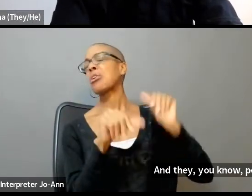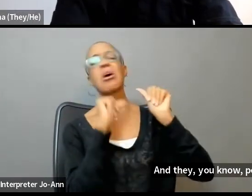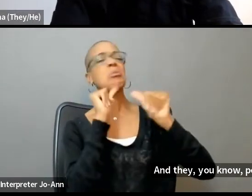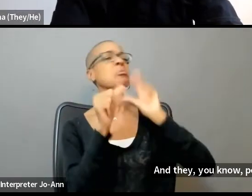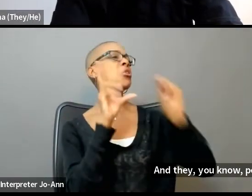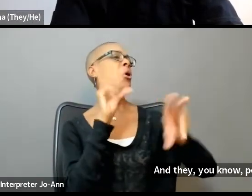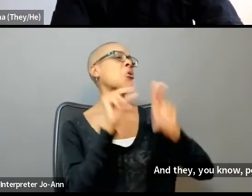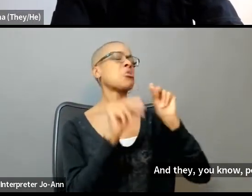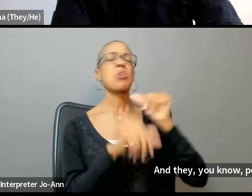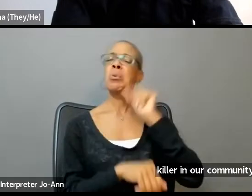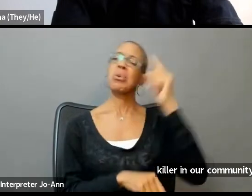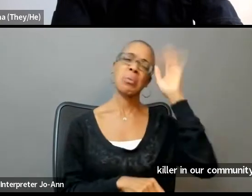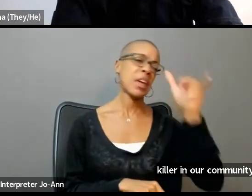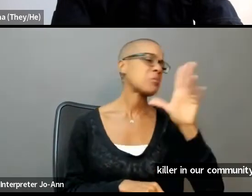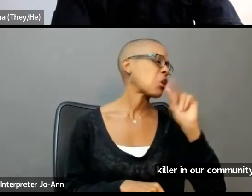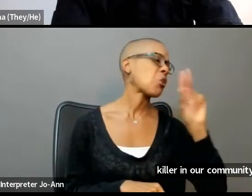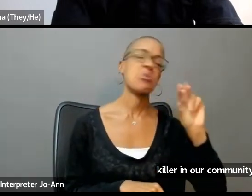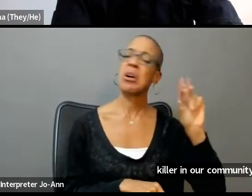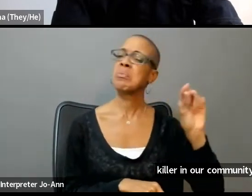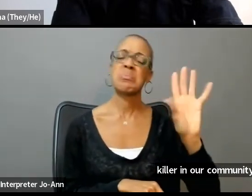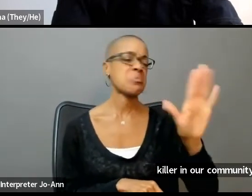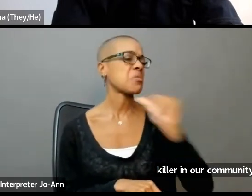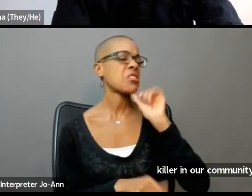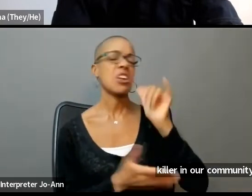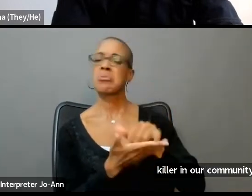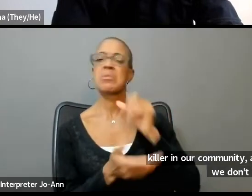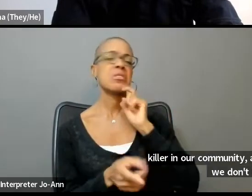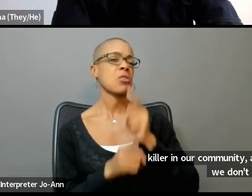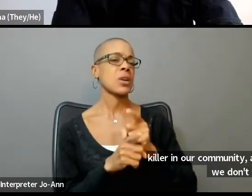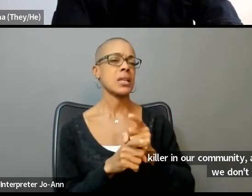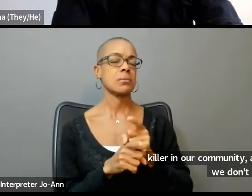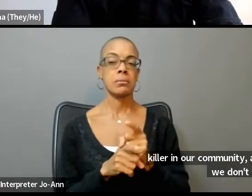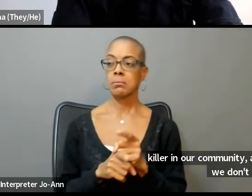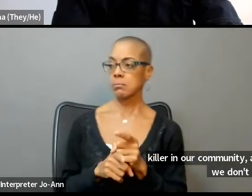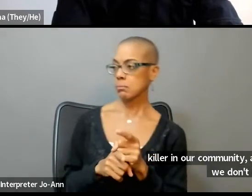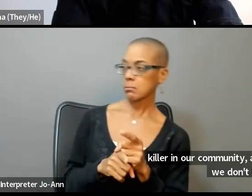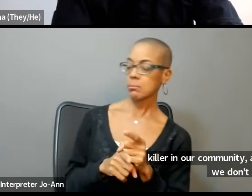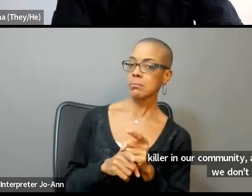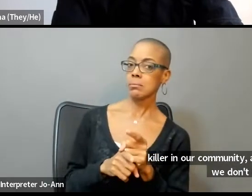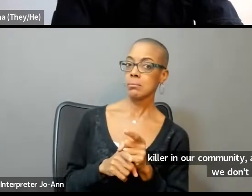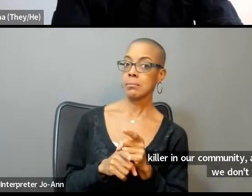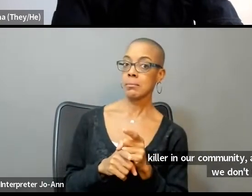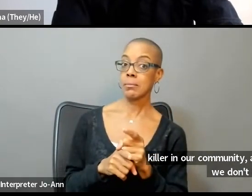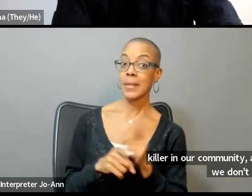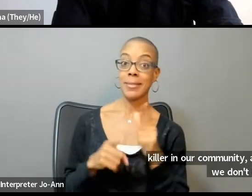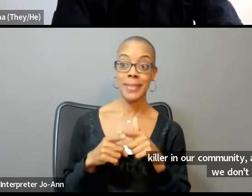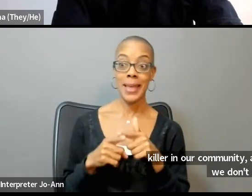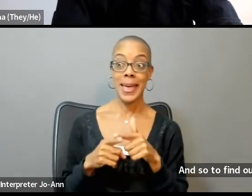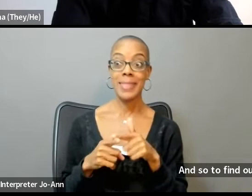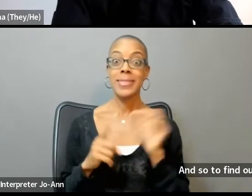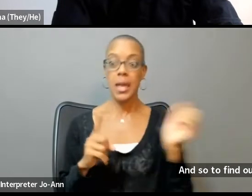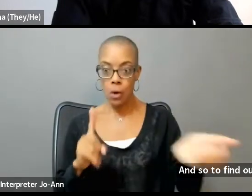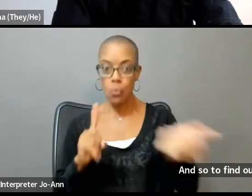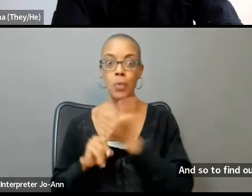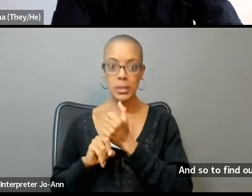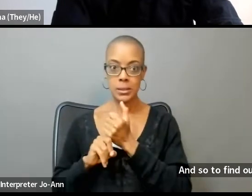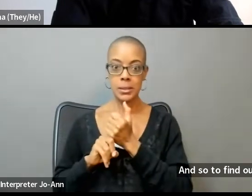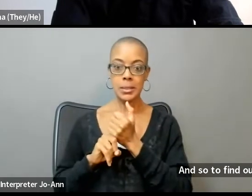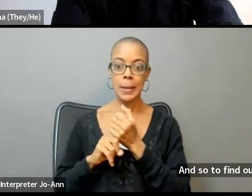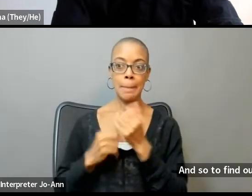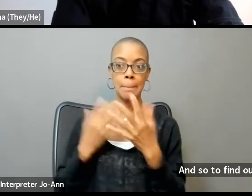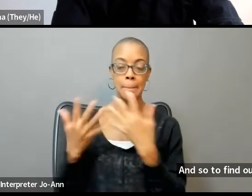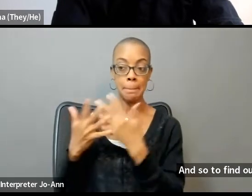we don't think that that's it at all. And so to find out that like they had him in custody, they let him go,